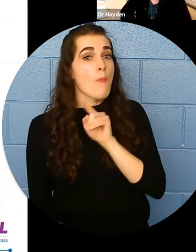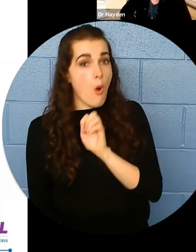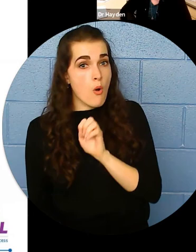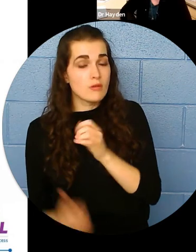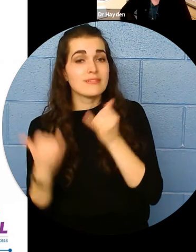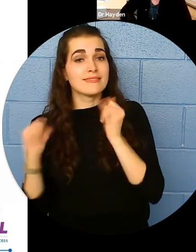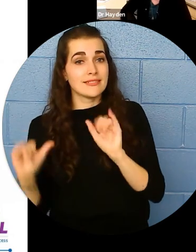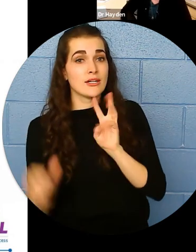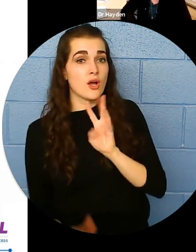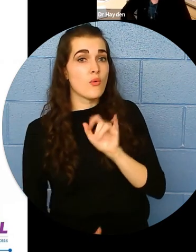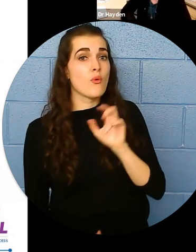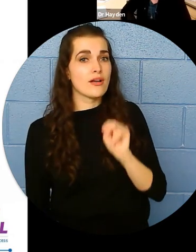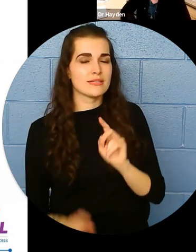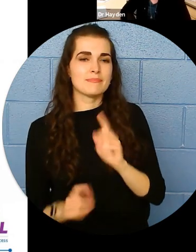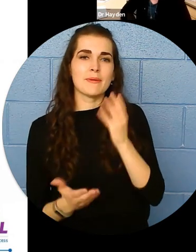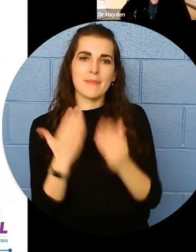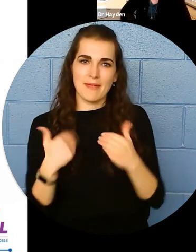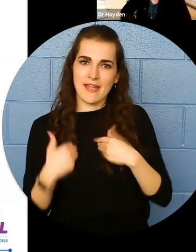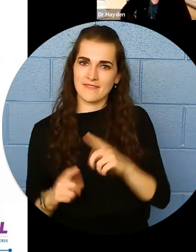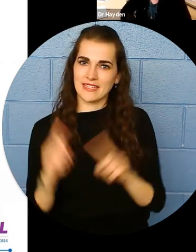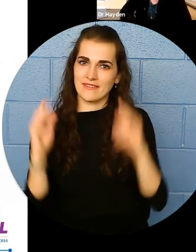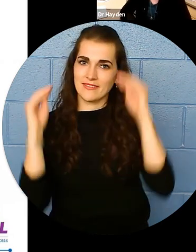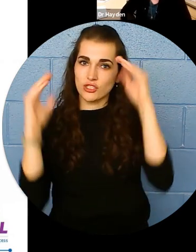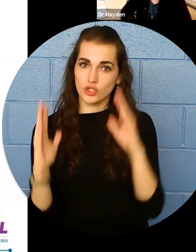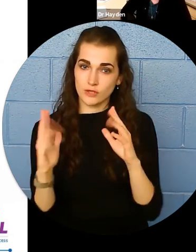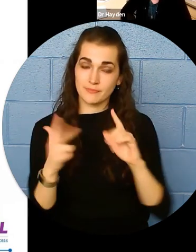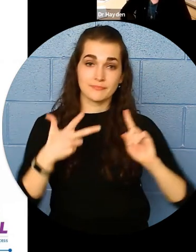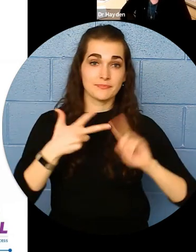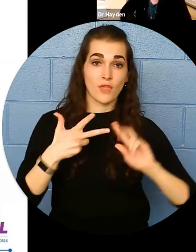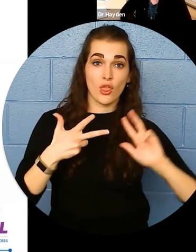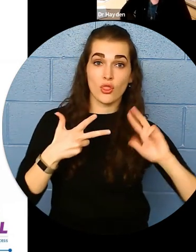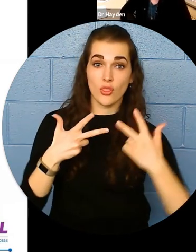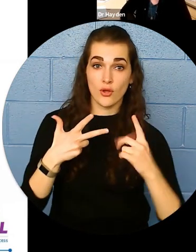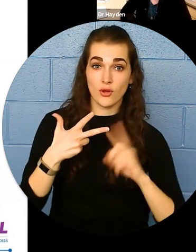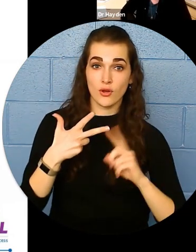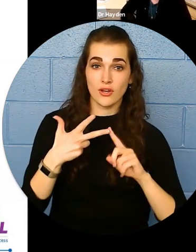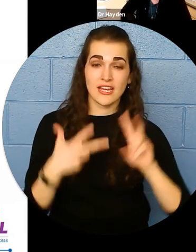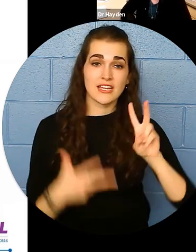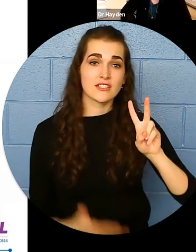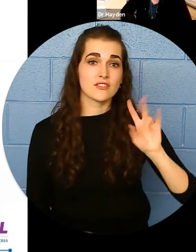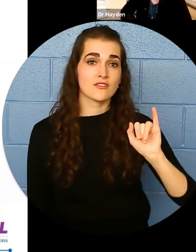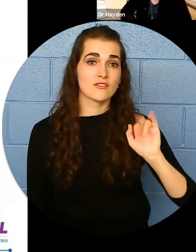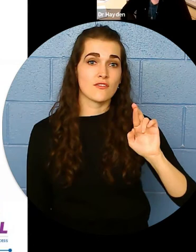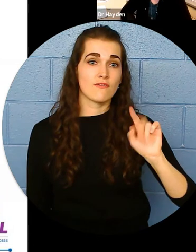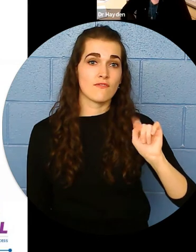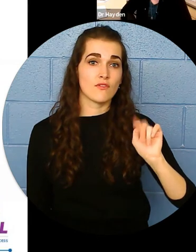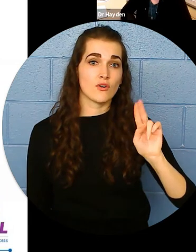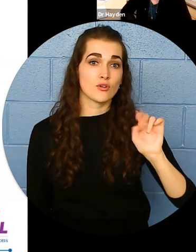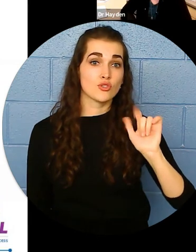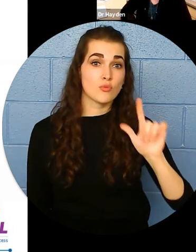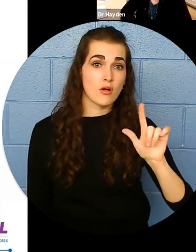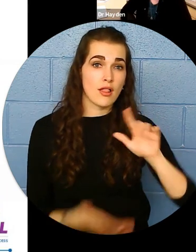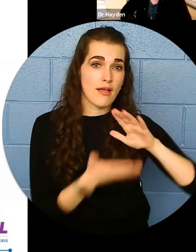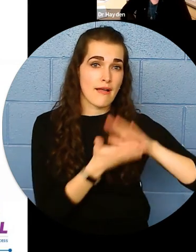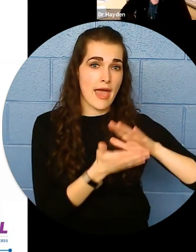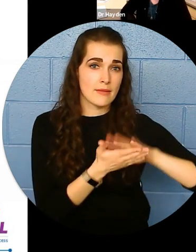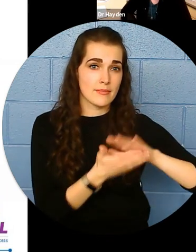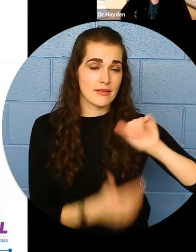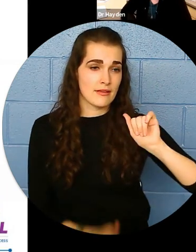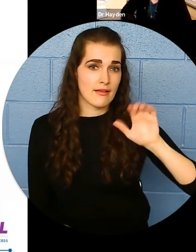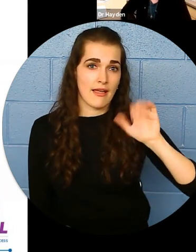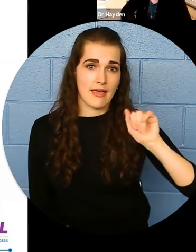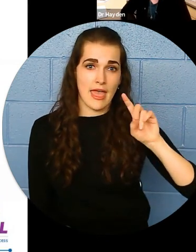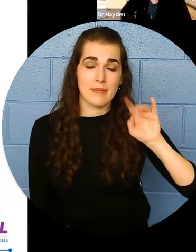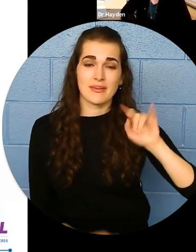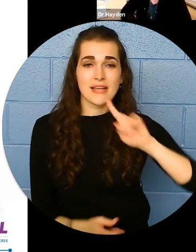student. The third option you have is to go for a virtual academy. Now, what this means is this is completely